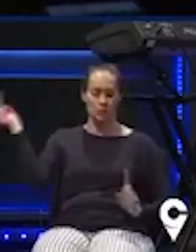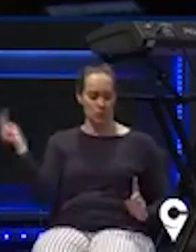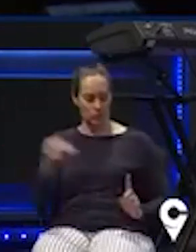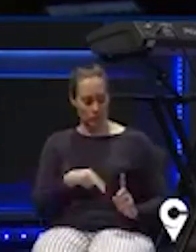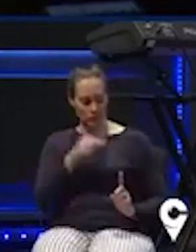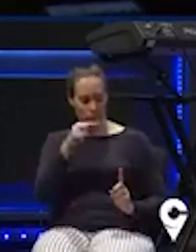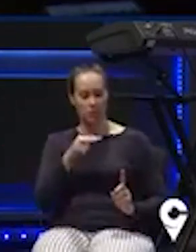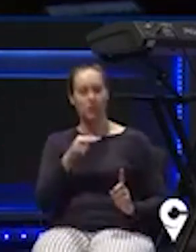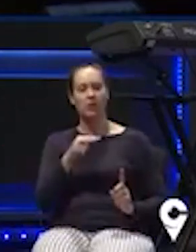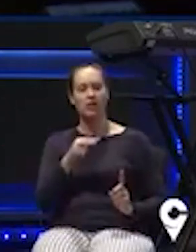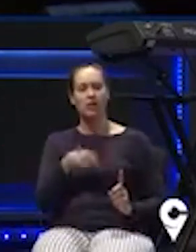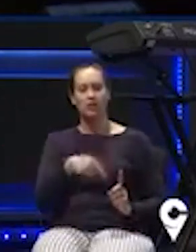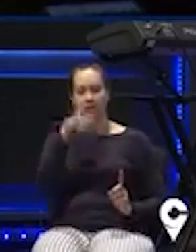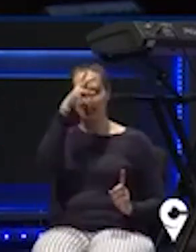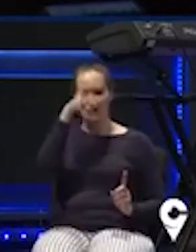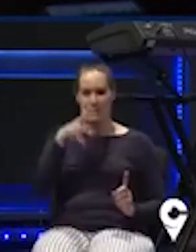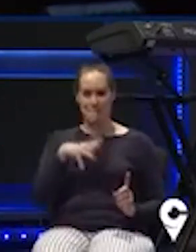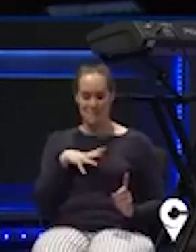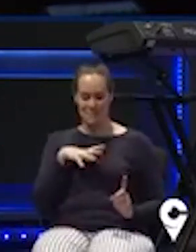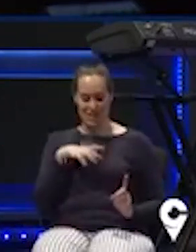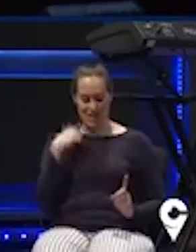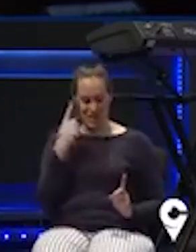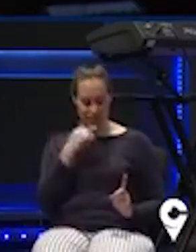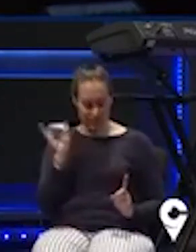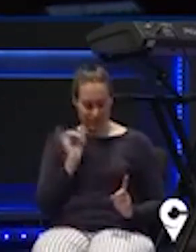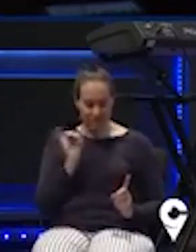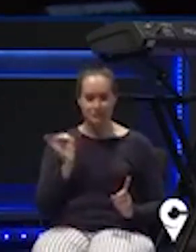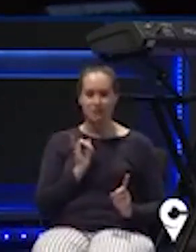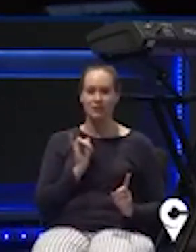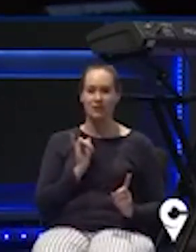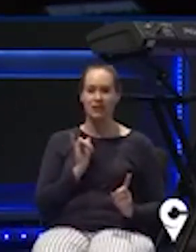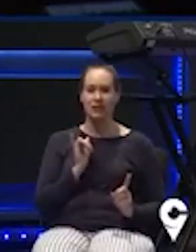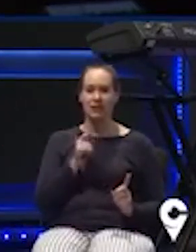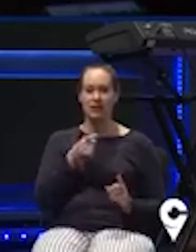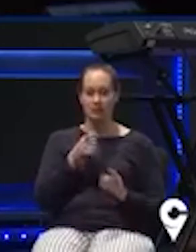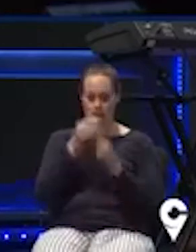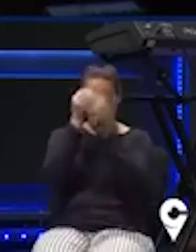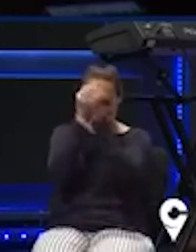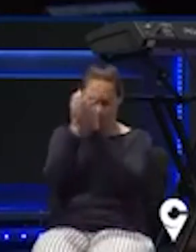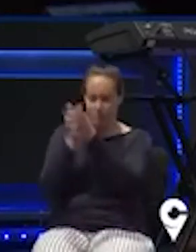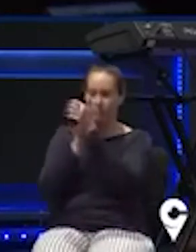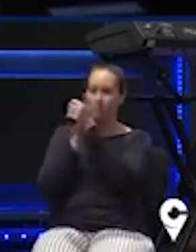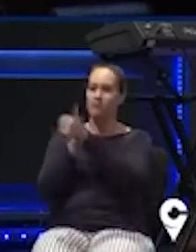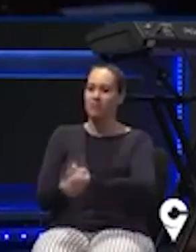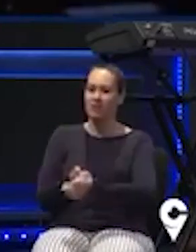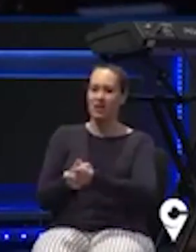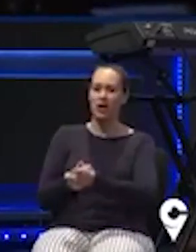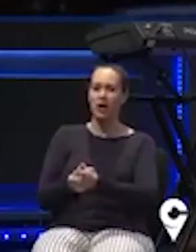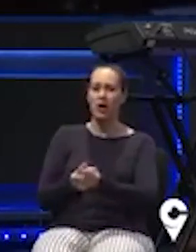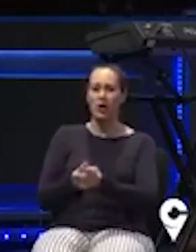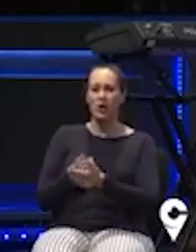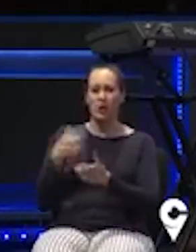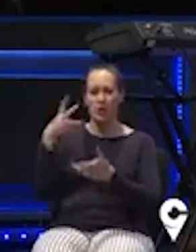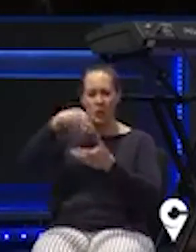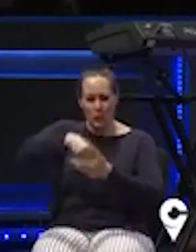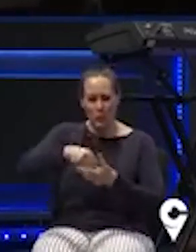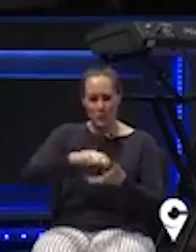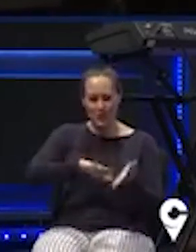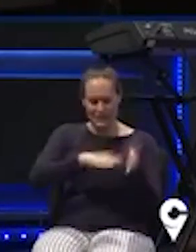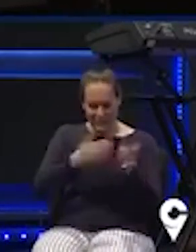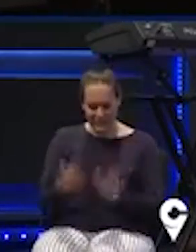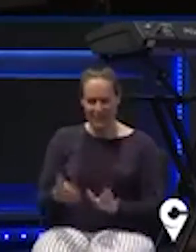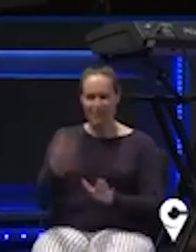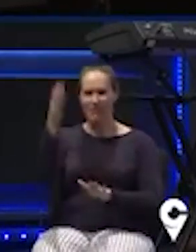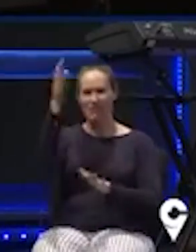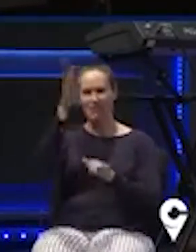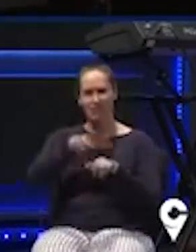and became obedient, even the death on the cross, which was a humiliating death. I'm not even going to try to describe what it